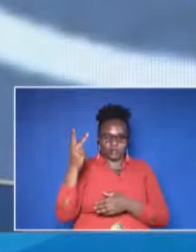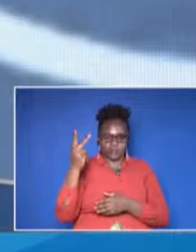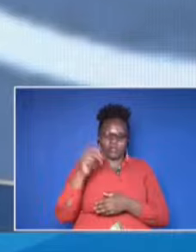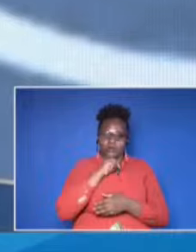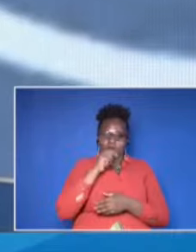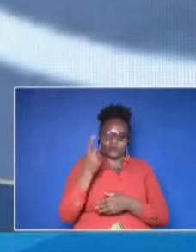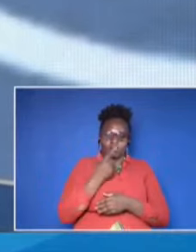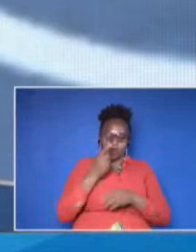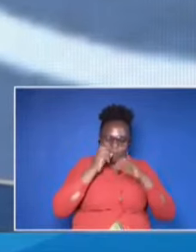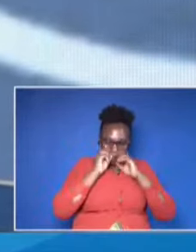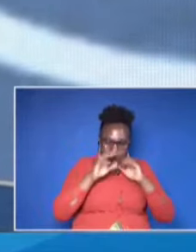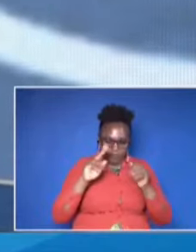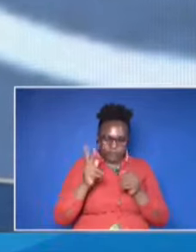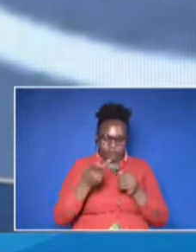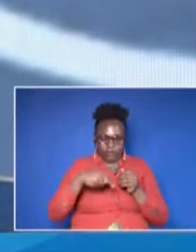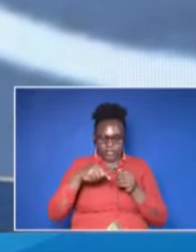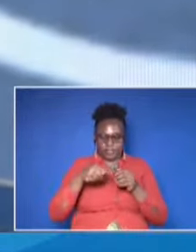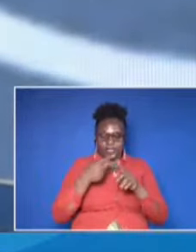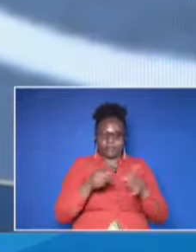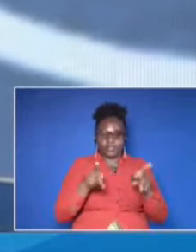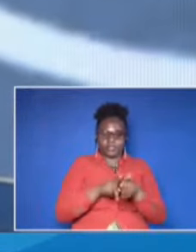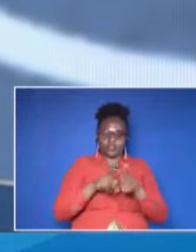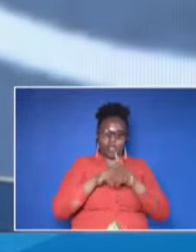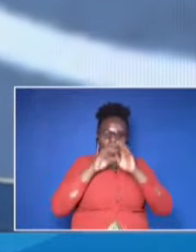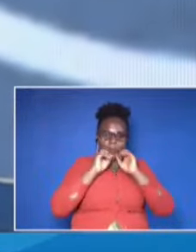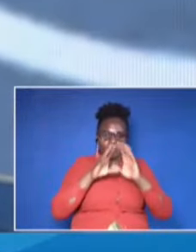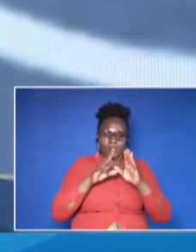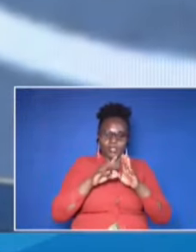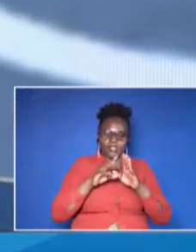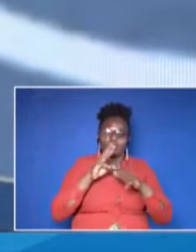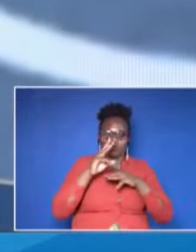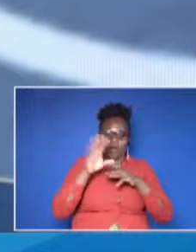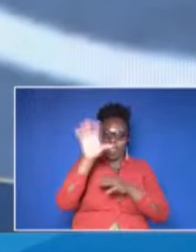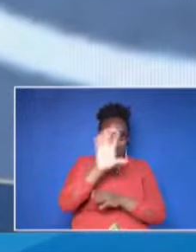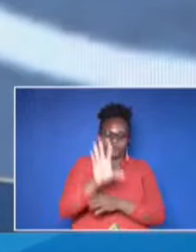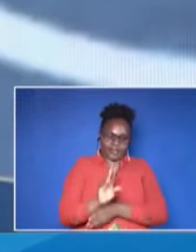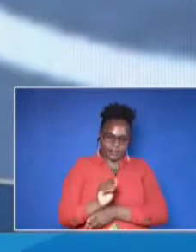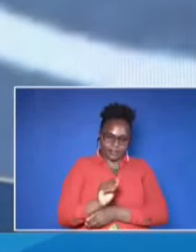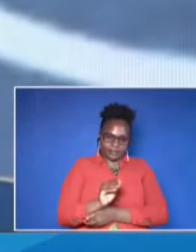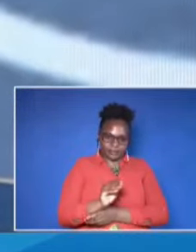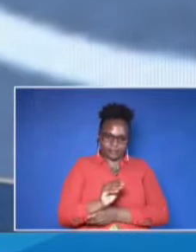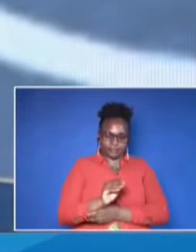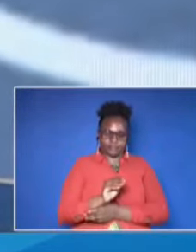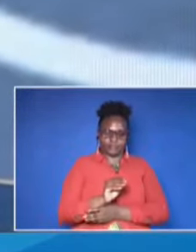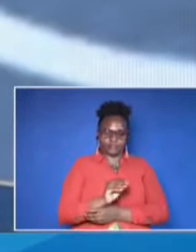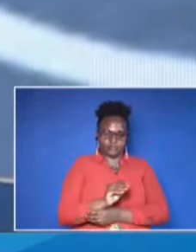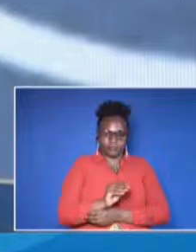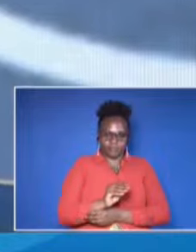is not only a blessing to us but also a blessing to the continent of